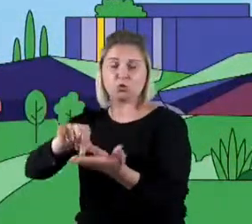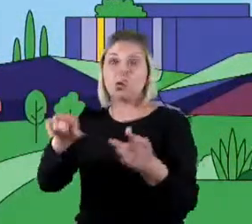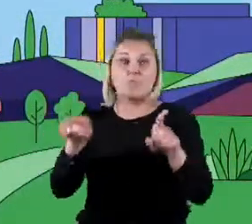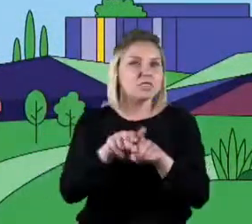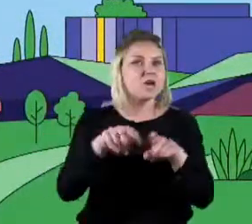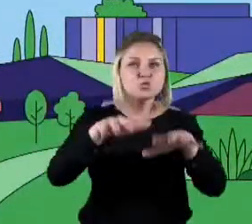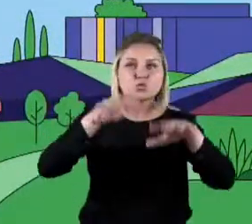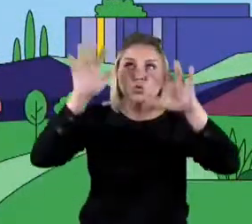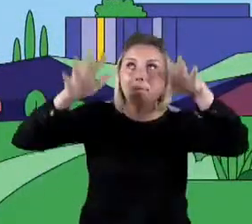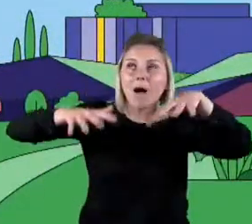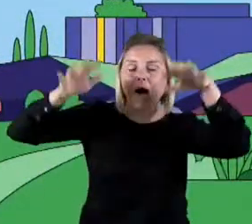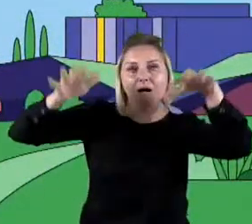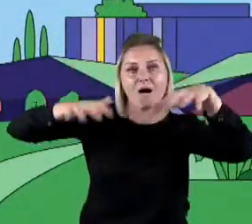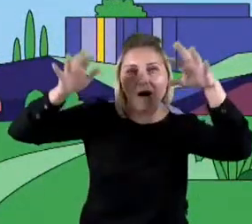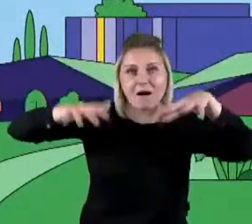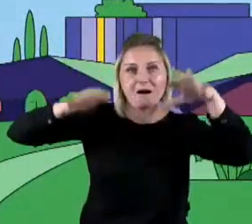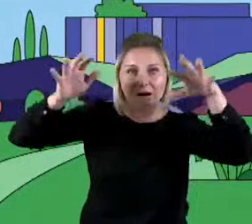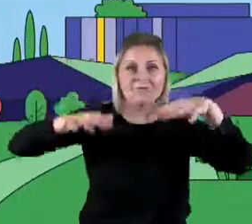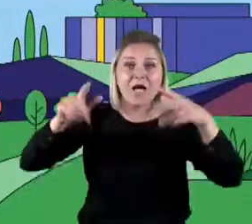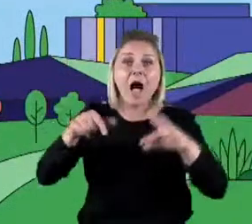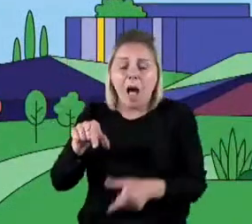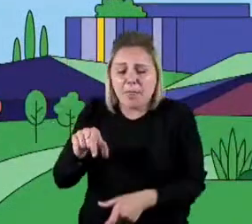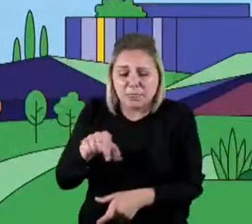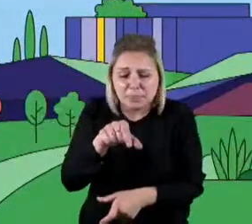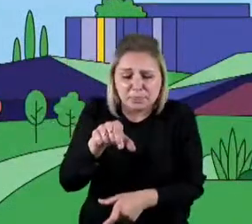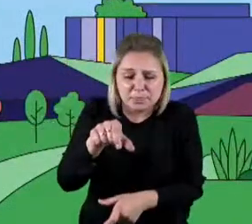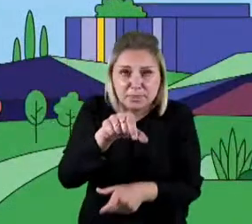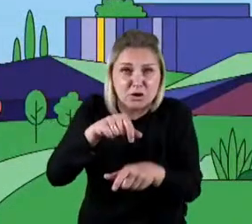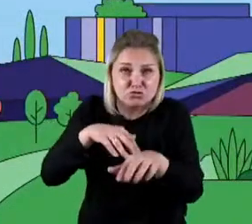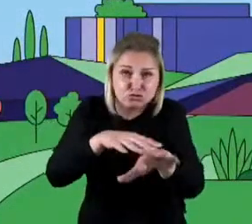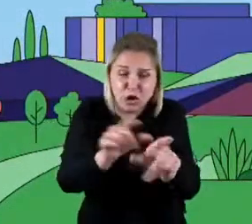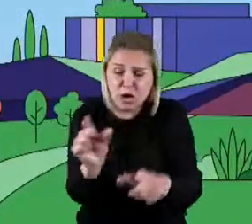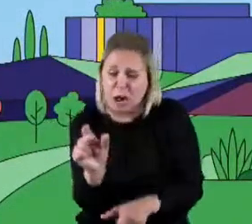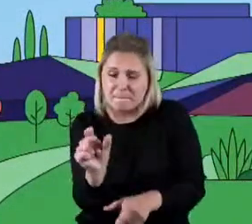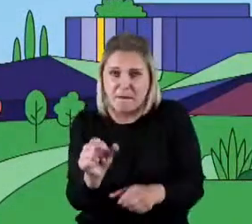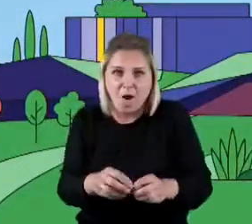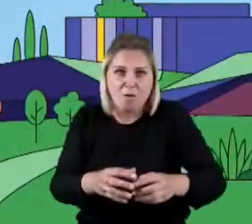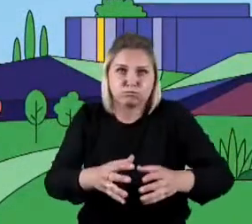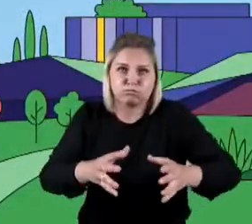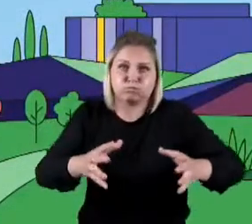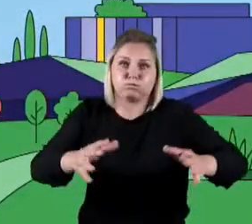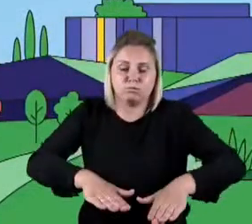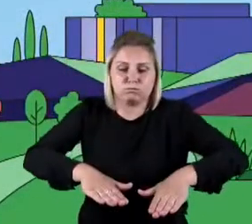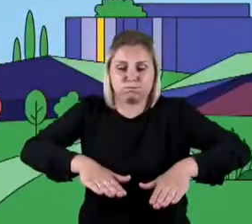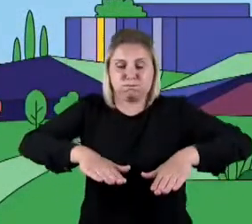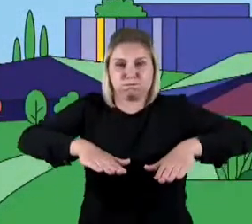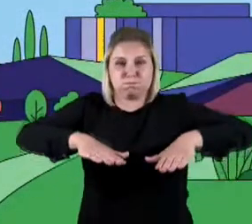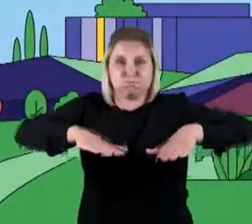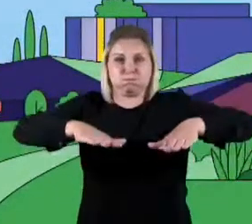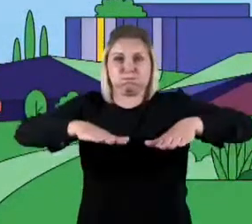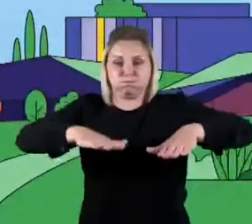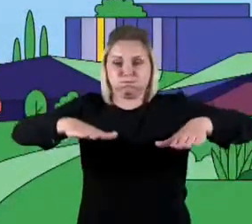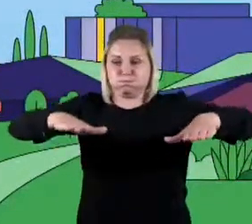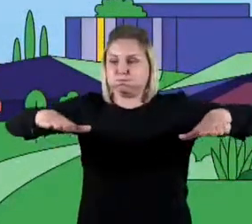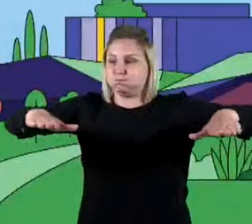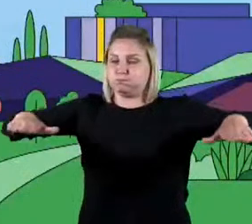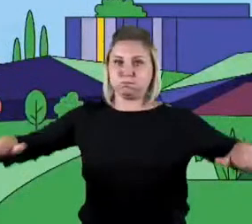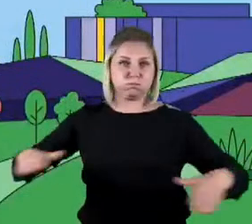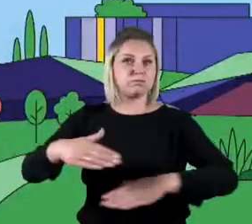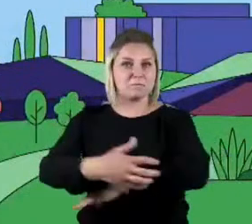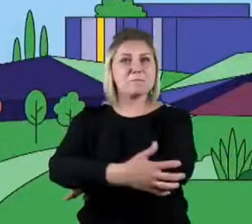city. There's a lot of rain in Medellin, and this rain makes these streams